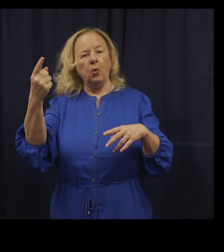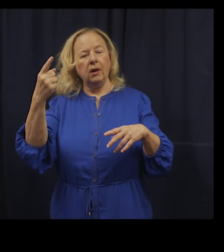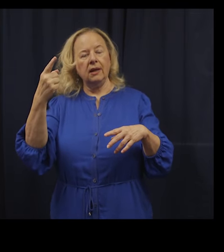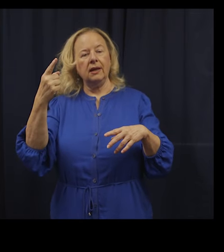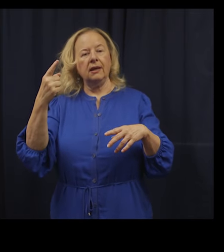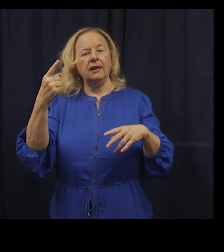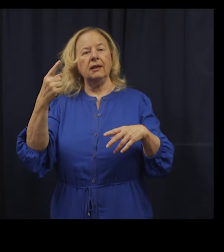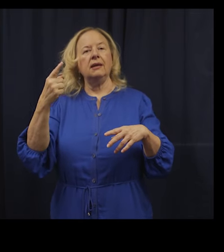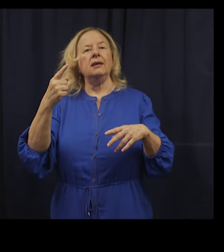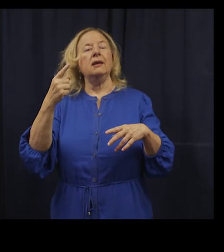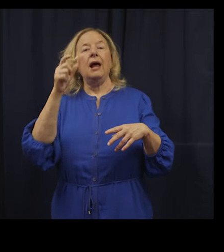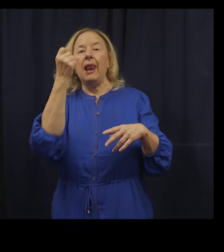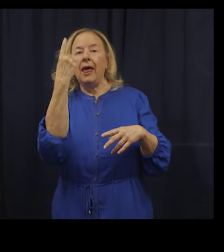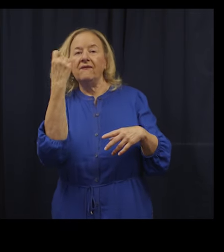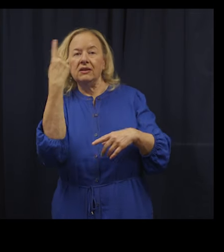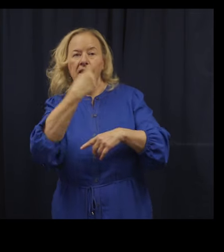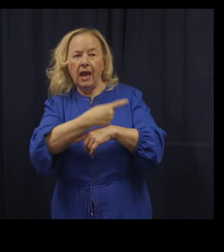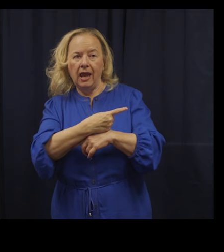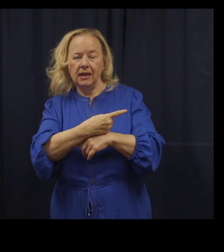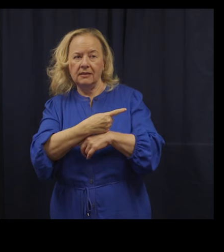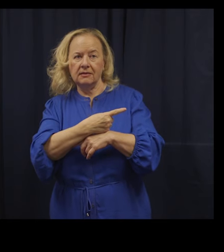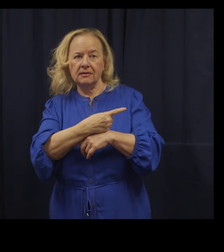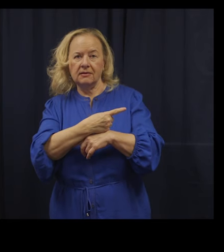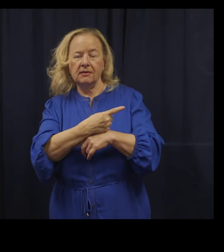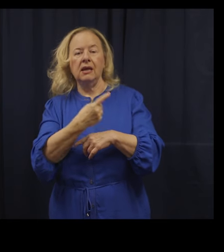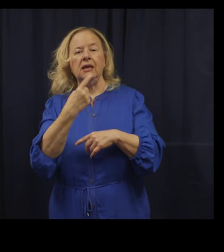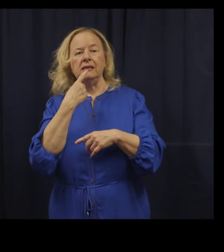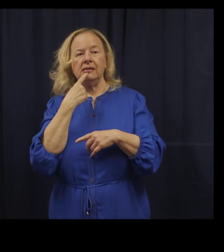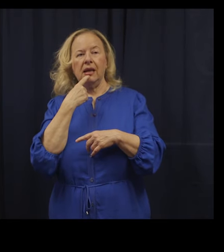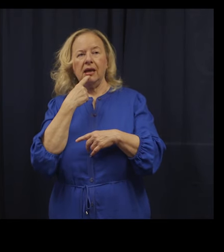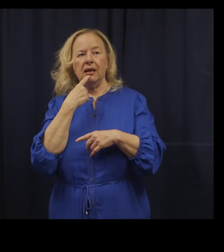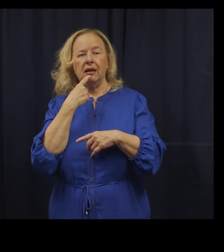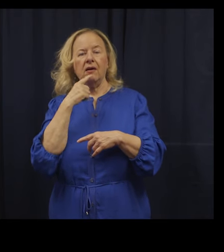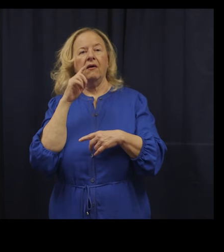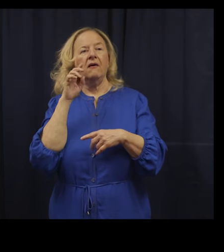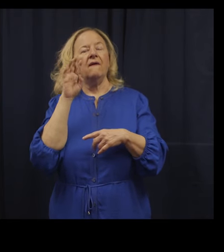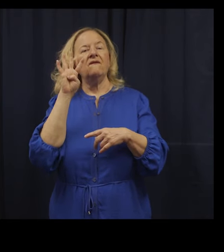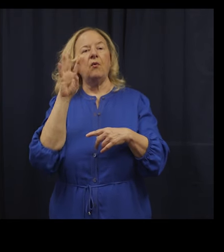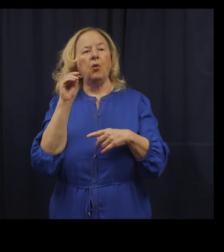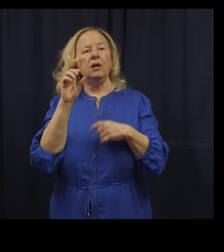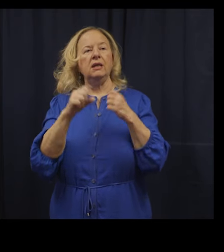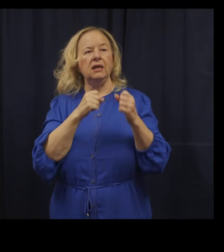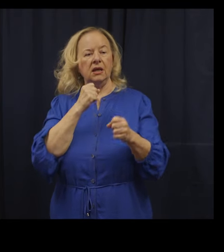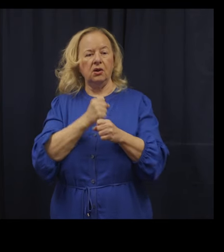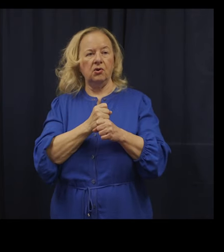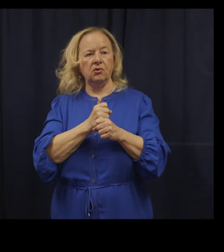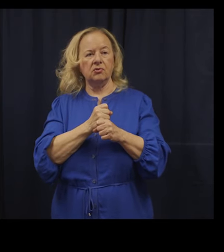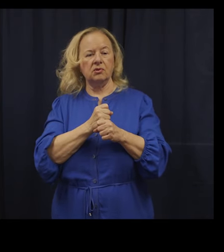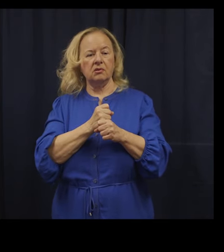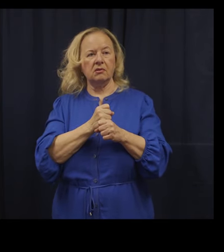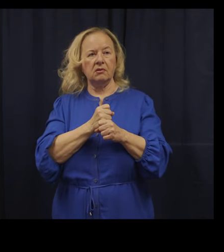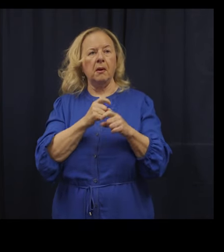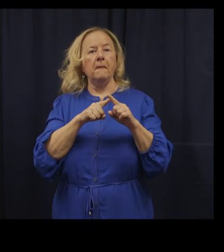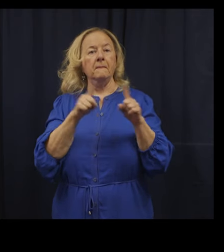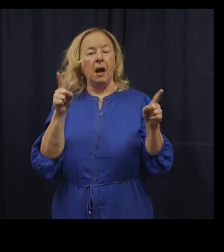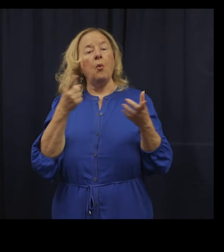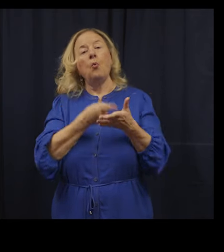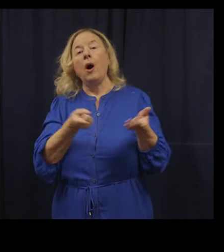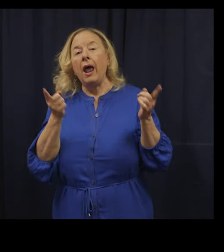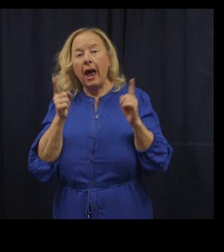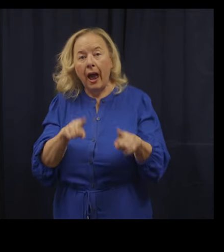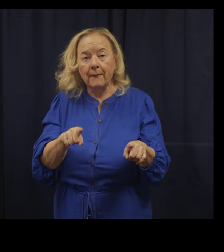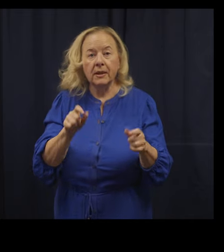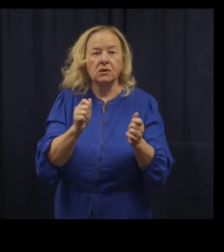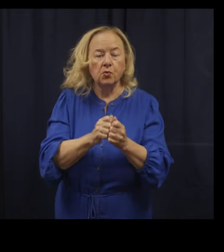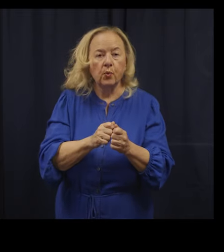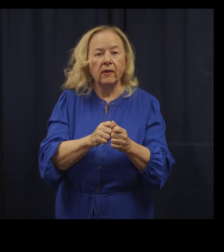take 11 days. And instead, it takes 40 years. But what happens? With the opening